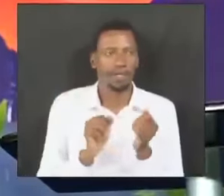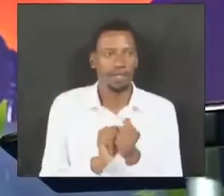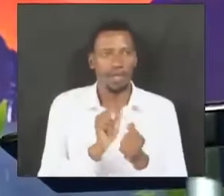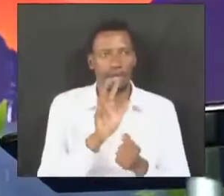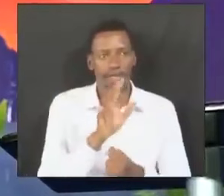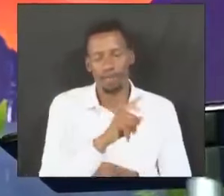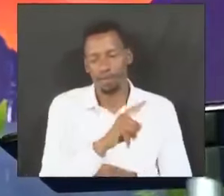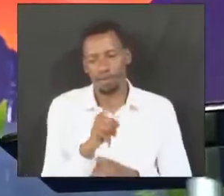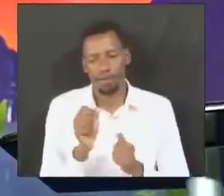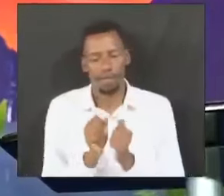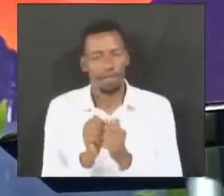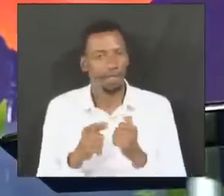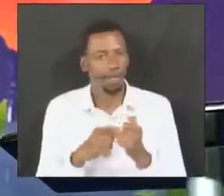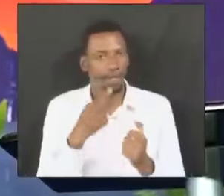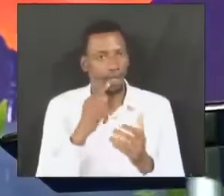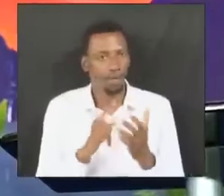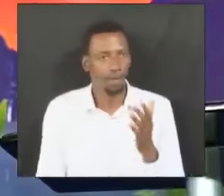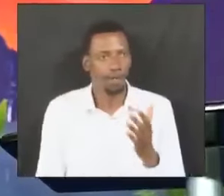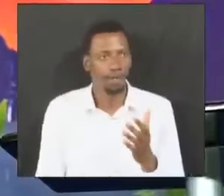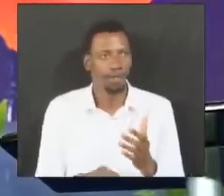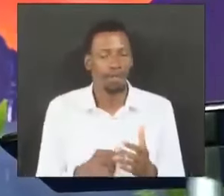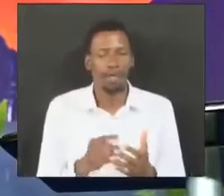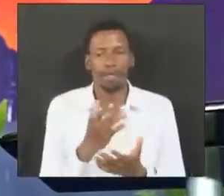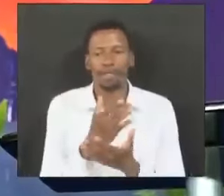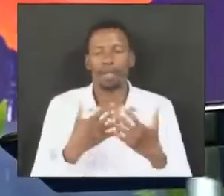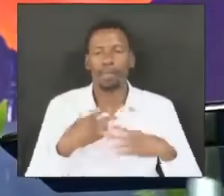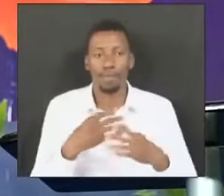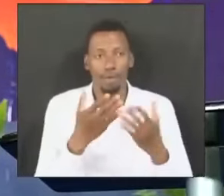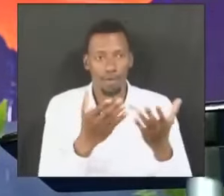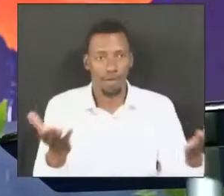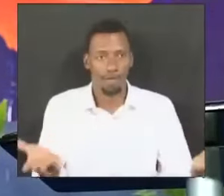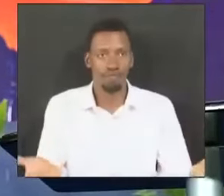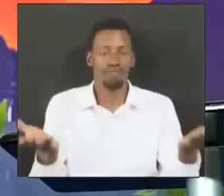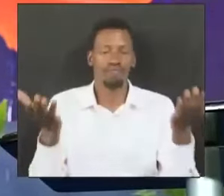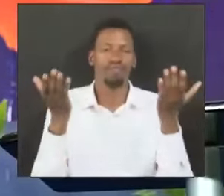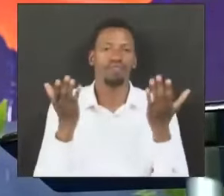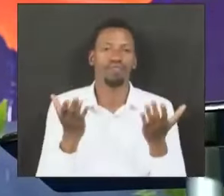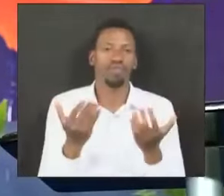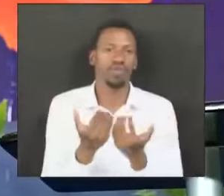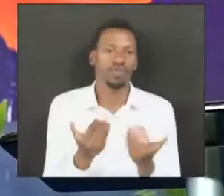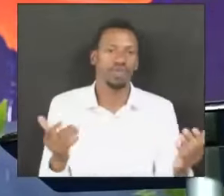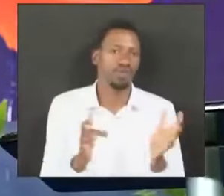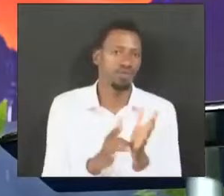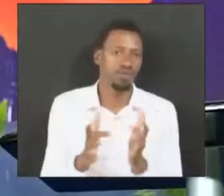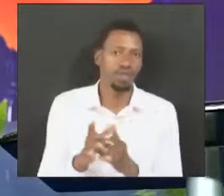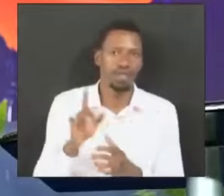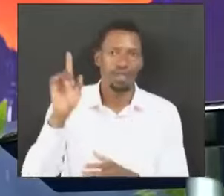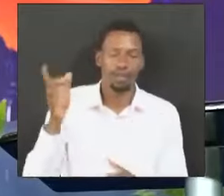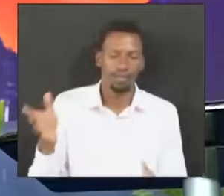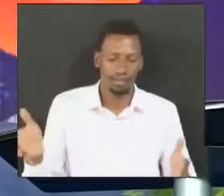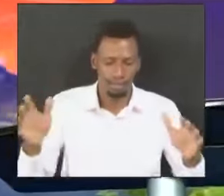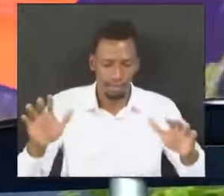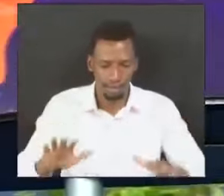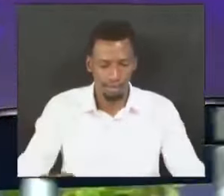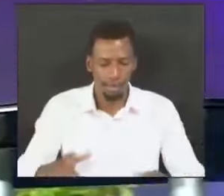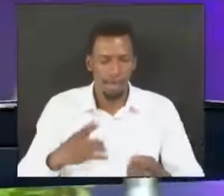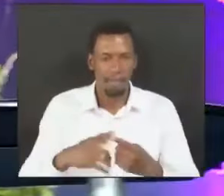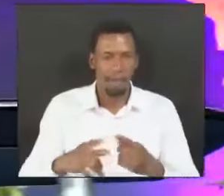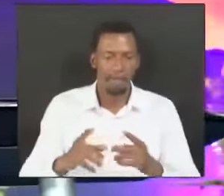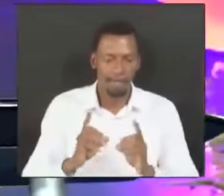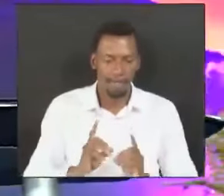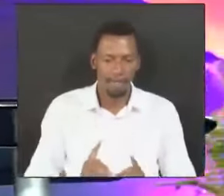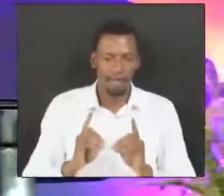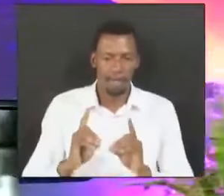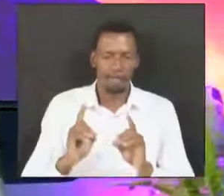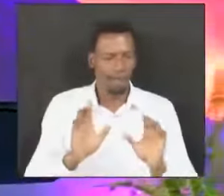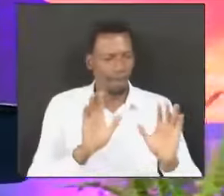says, some people brought children to Jesus for him to place his hands upon them, but the disciples scolded the